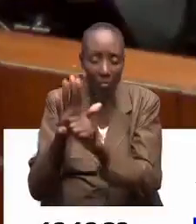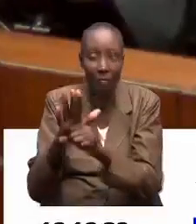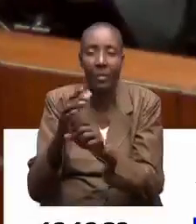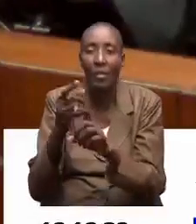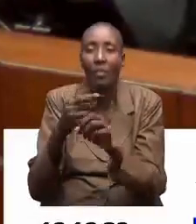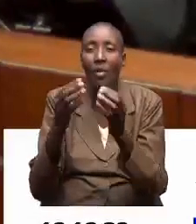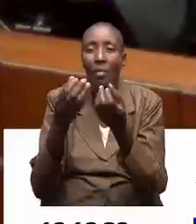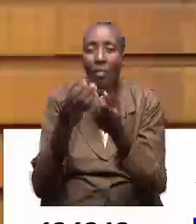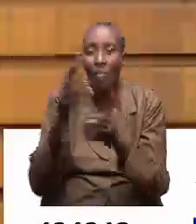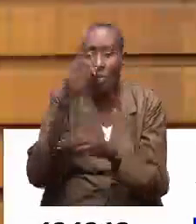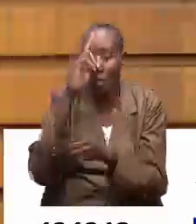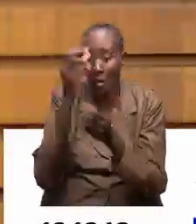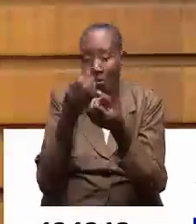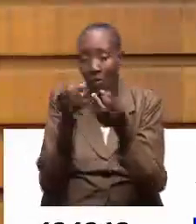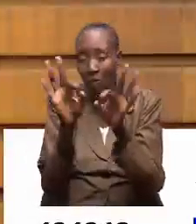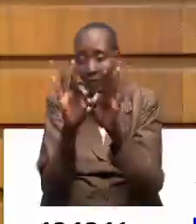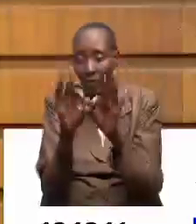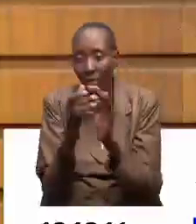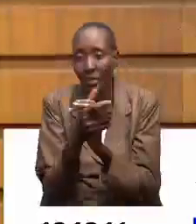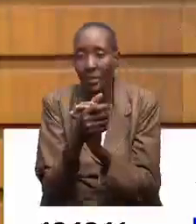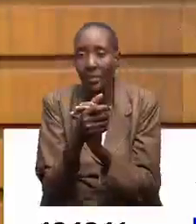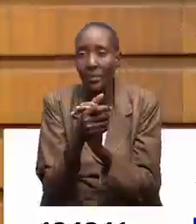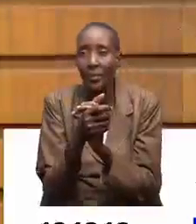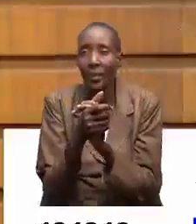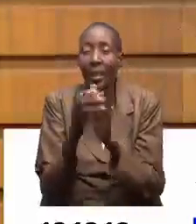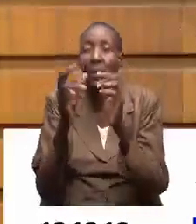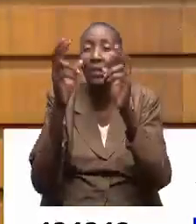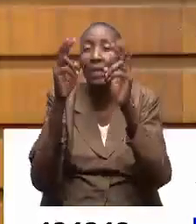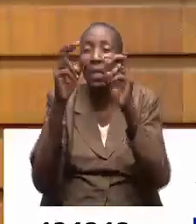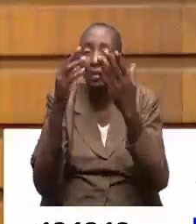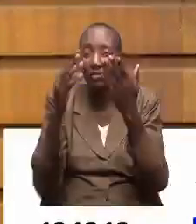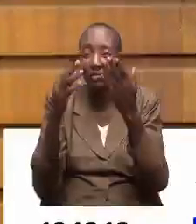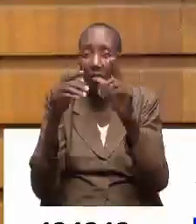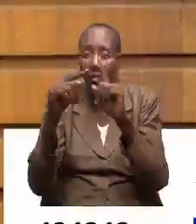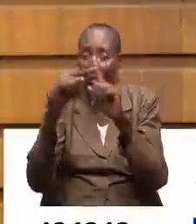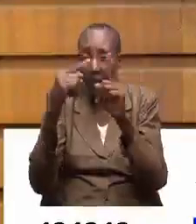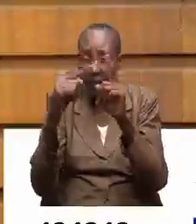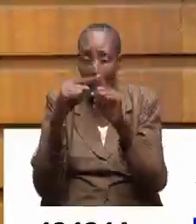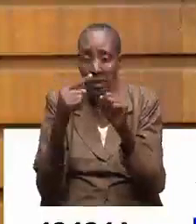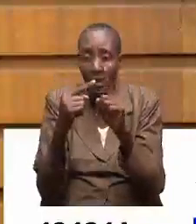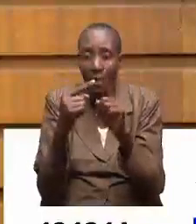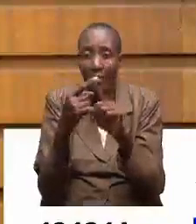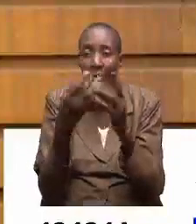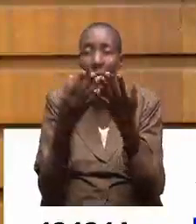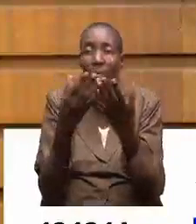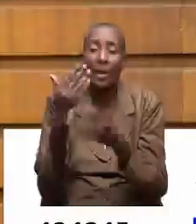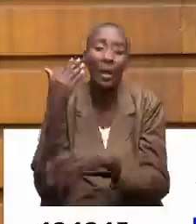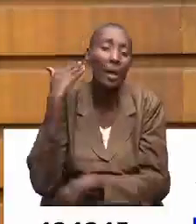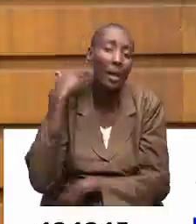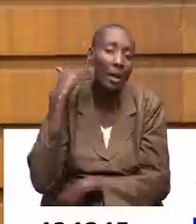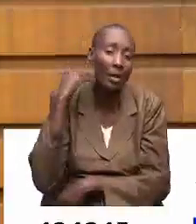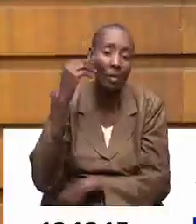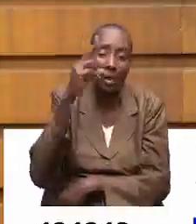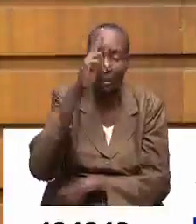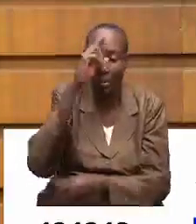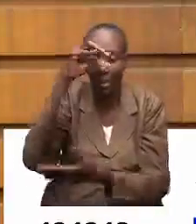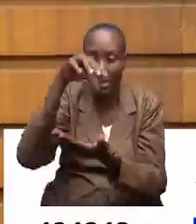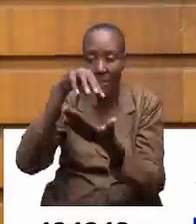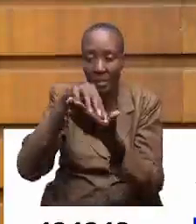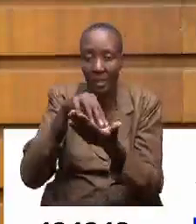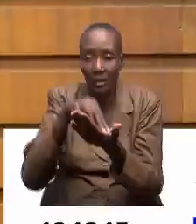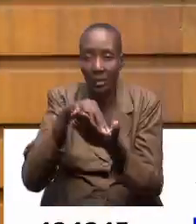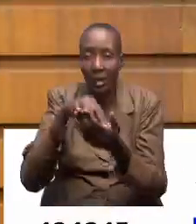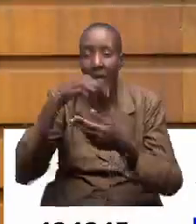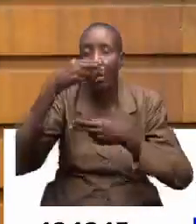kwa maafisa wa polisi. Very rampant on issues of extrajudicial killings. Dandora Police Station,